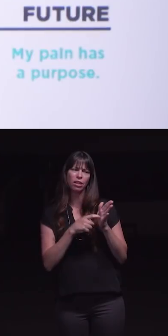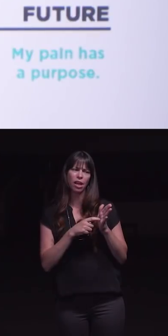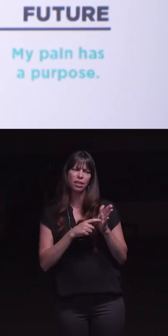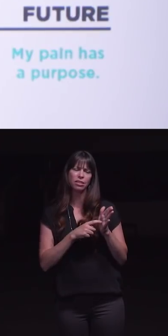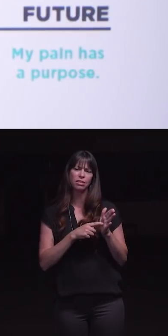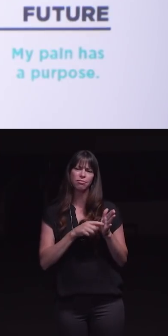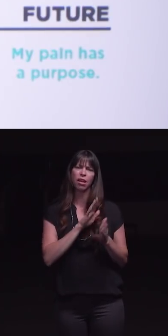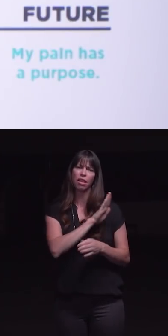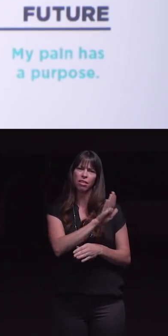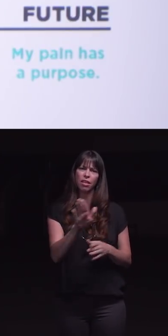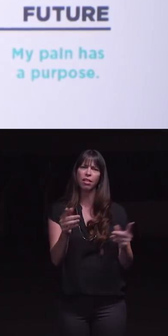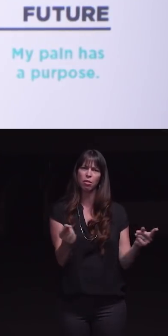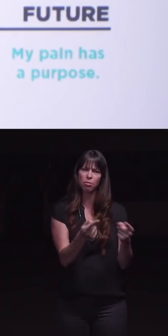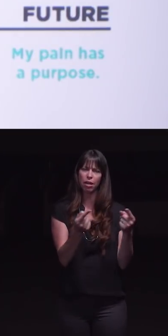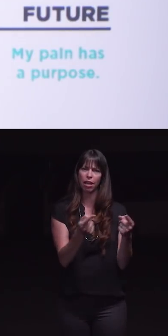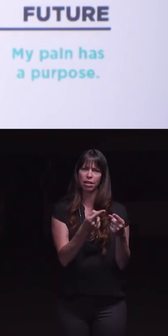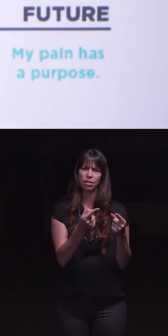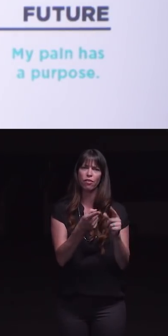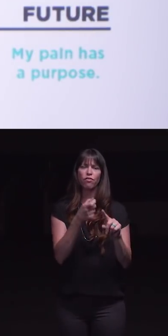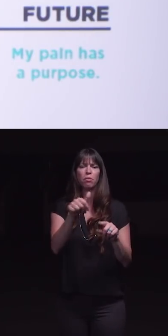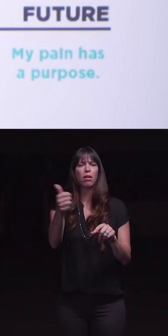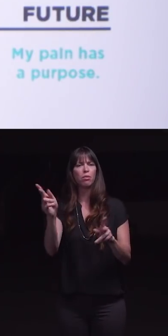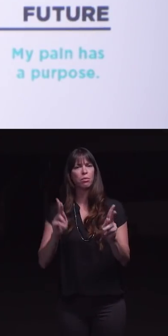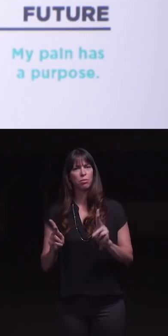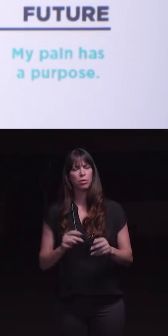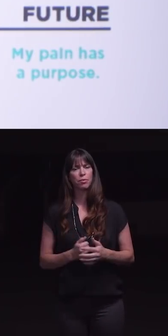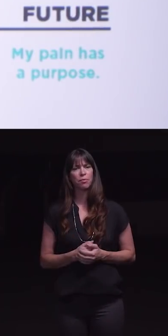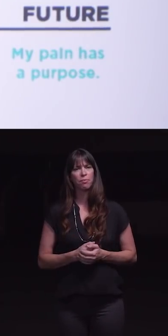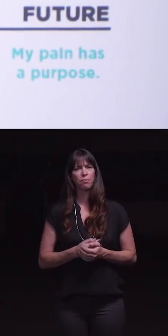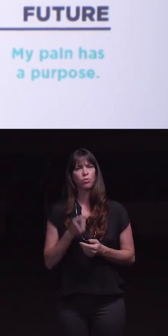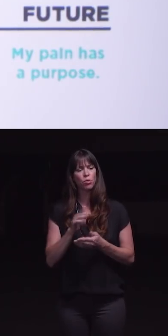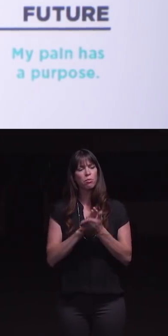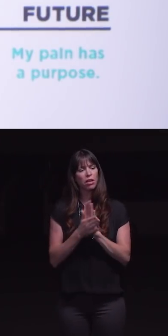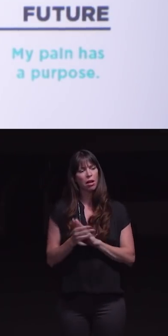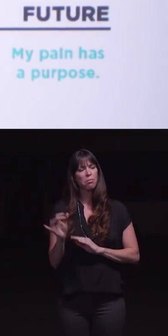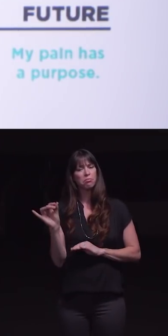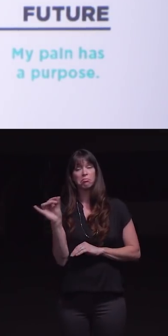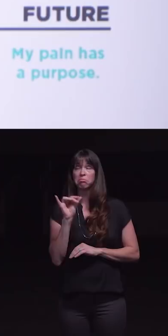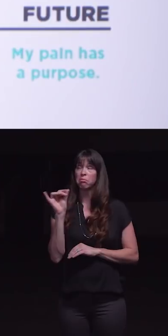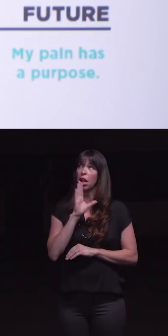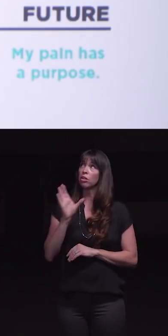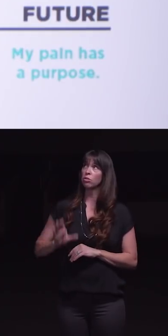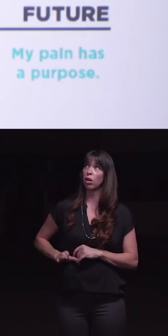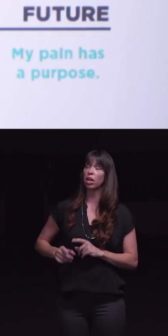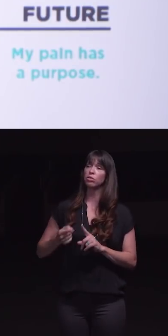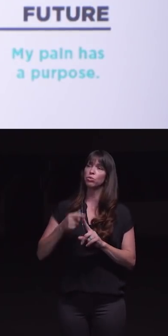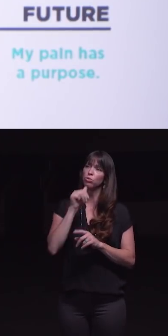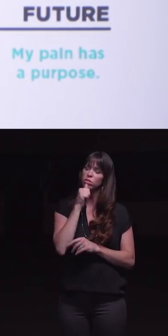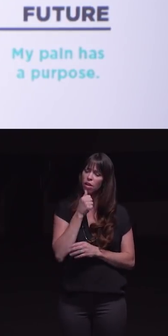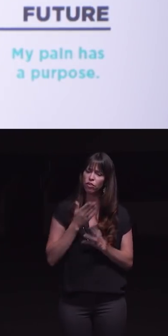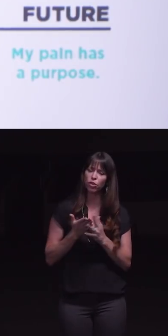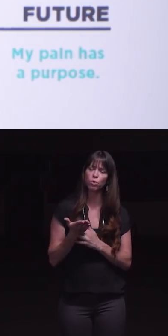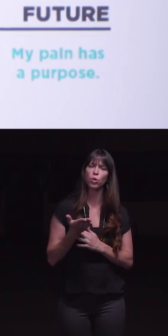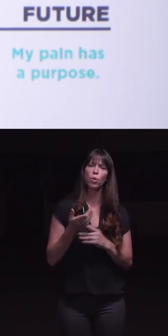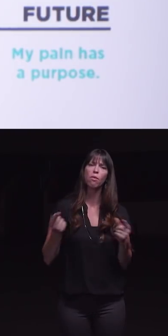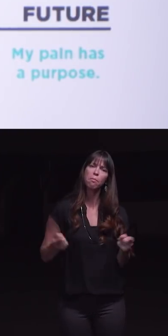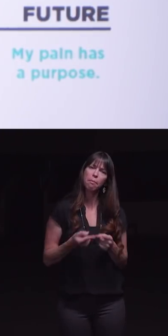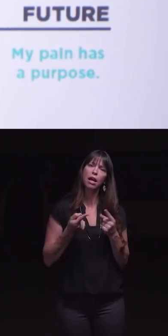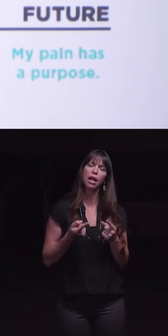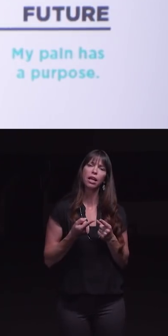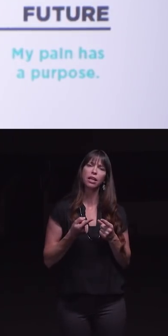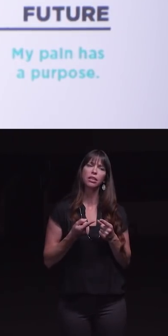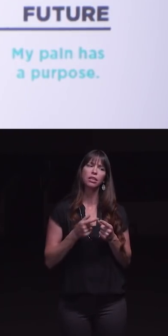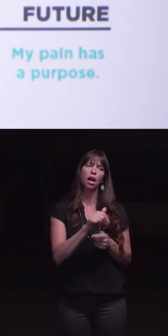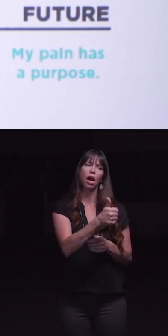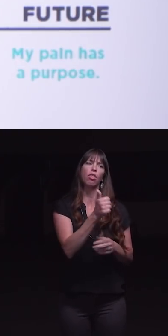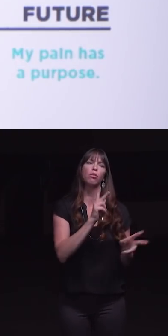on them. And you become like Christ to bear the pain that others put on you, see them for not